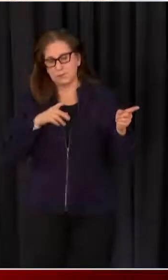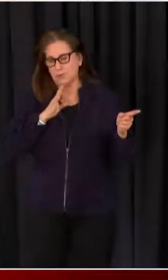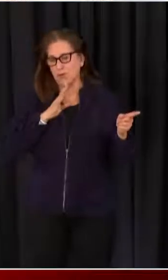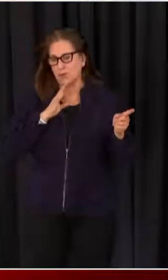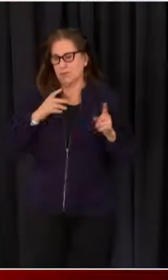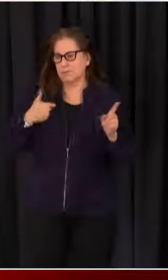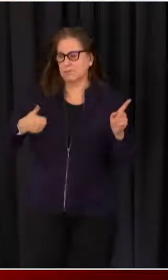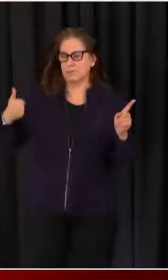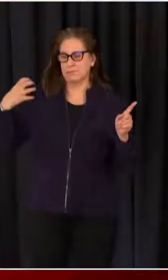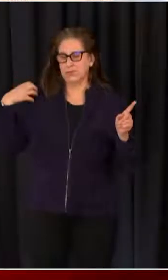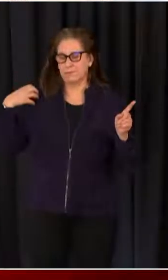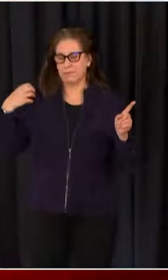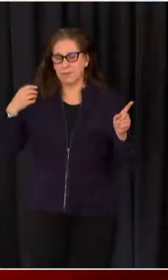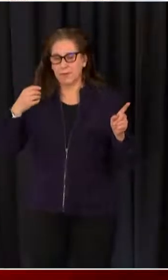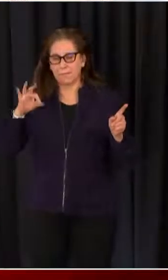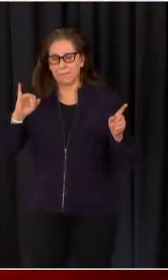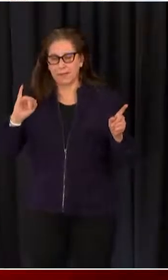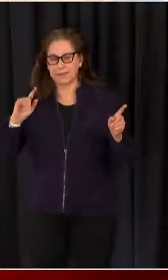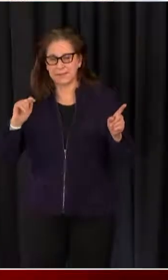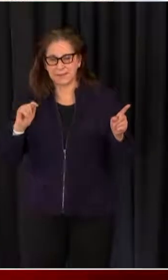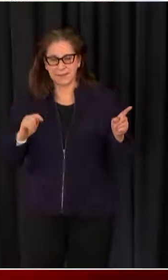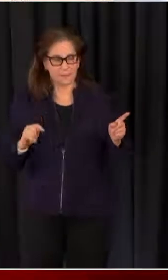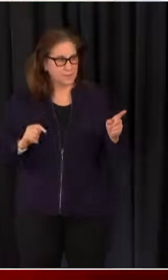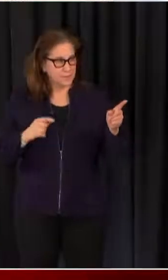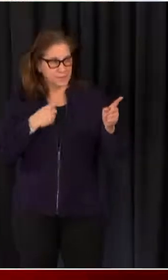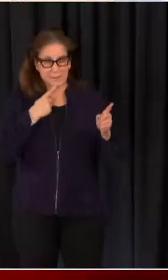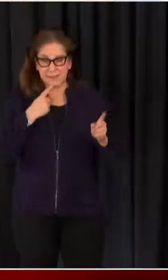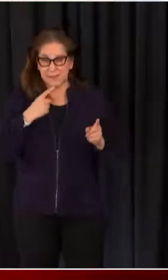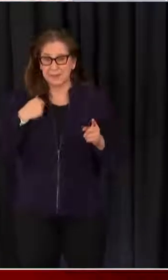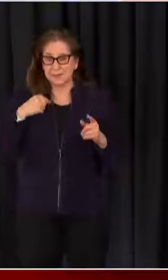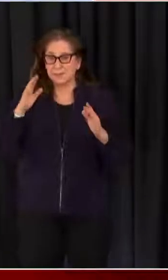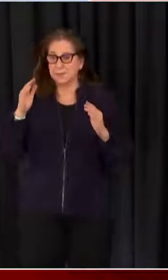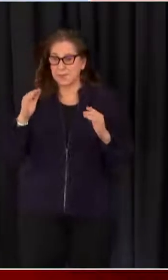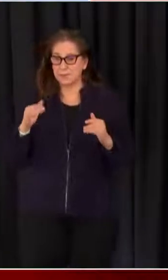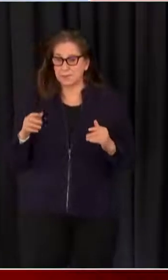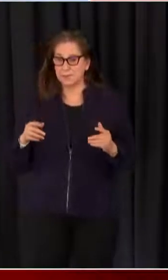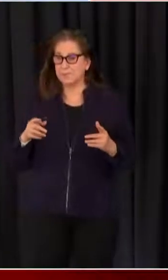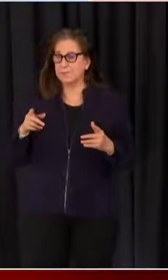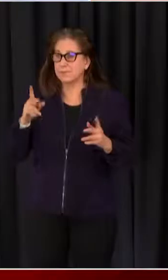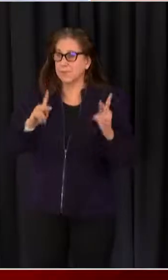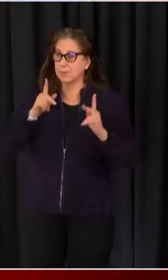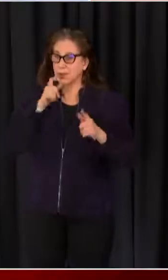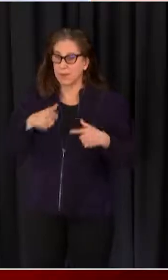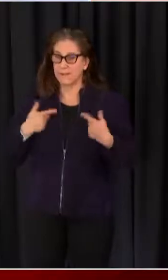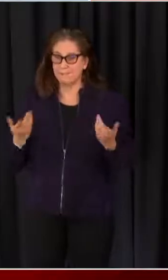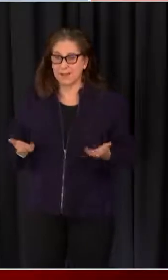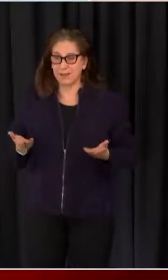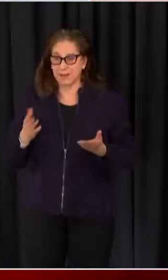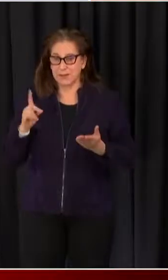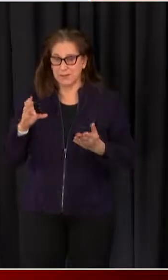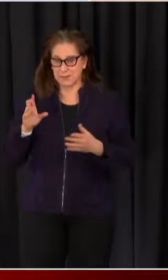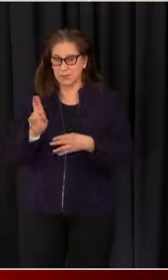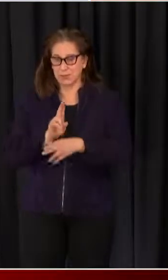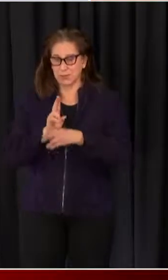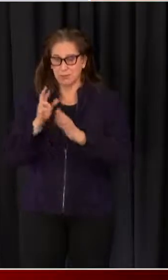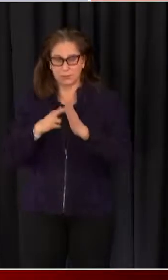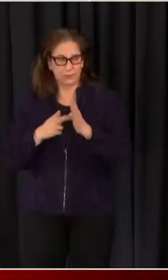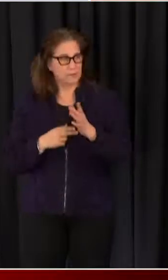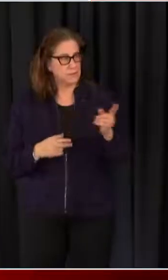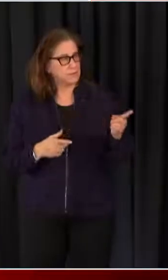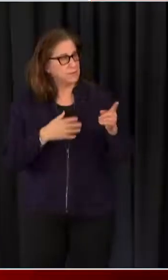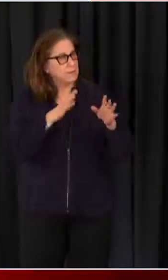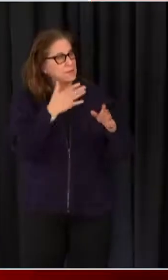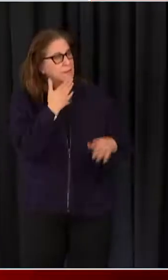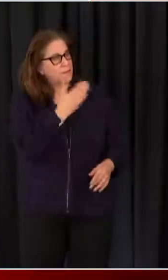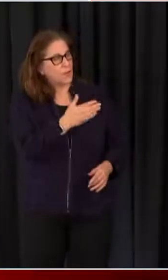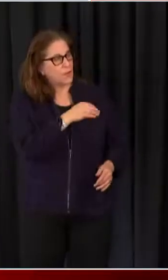expect with a different registration system. Well, thank you, Mayor. And yes, we've been working in coordination with DC